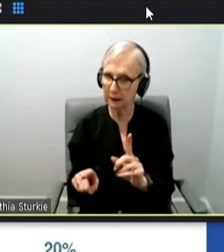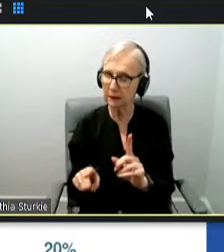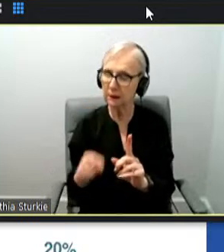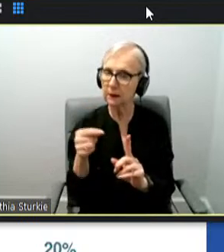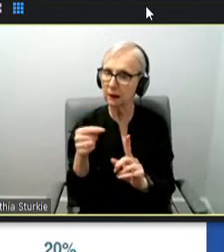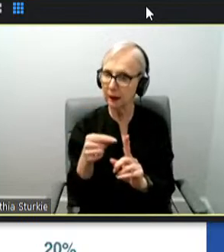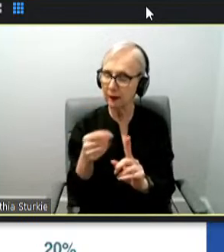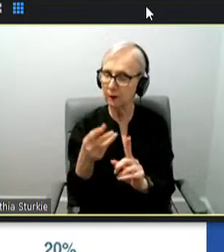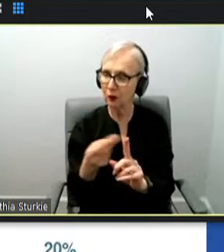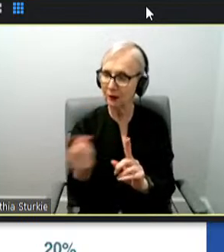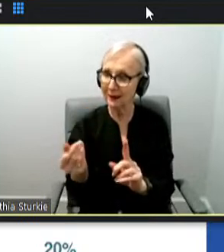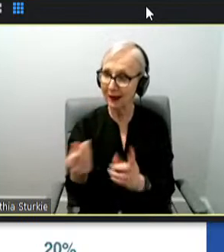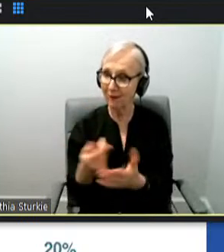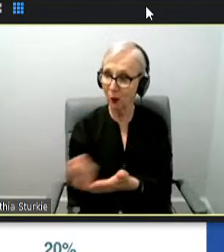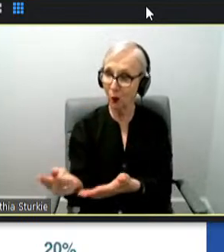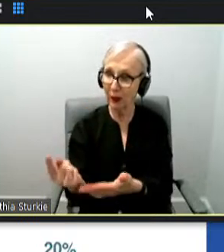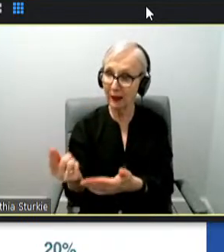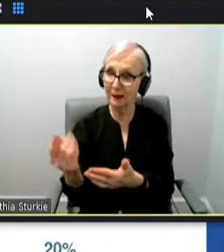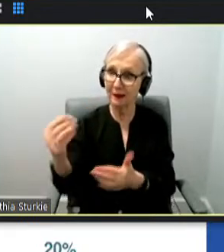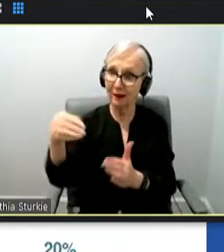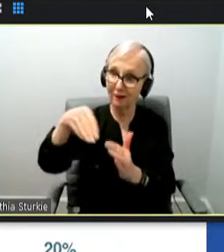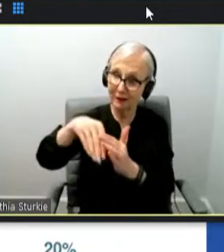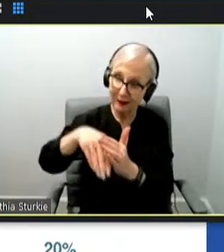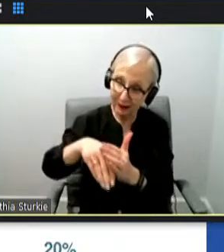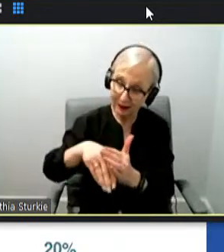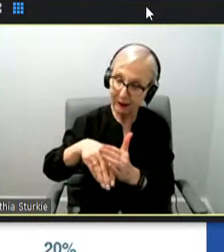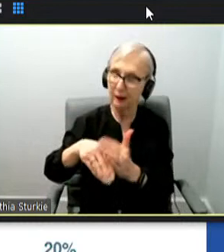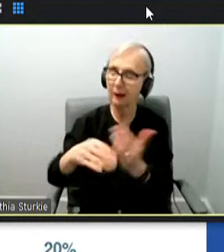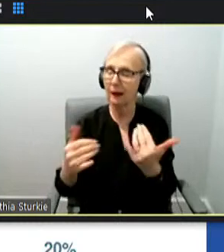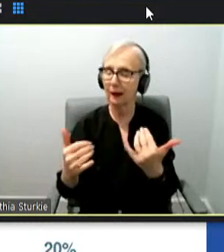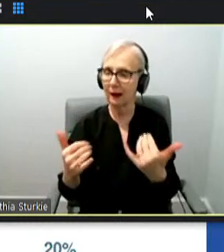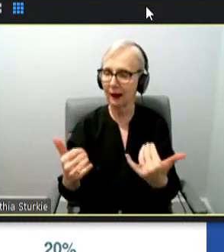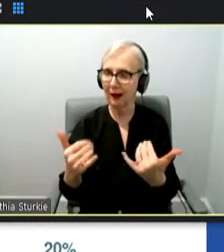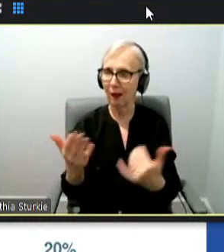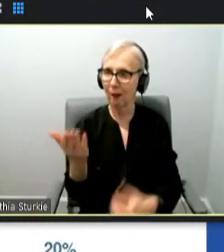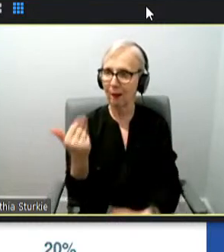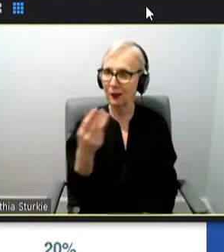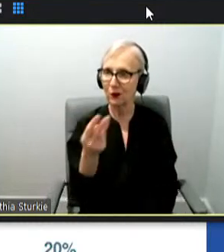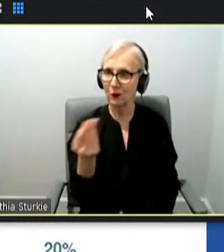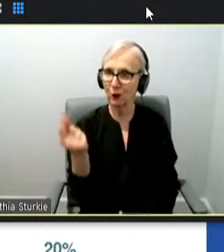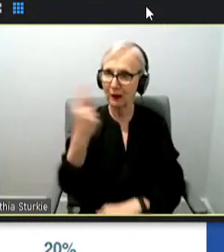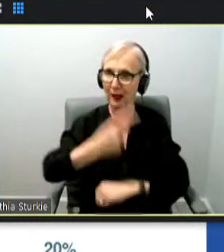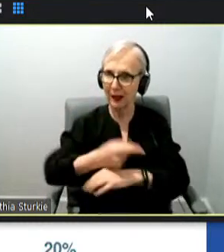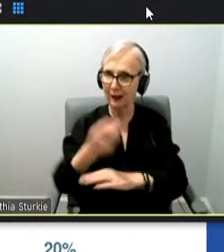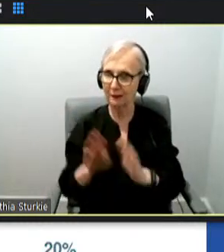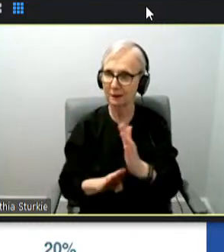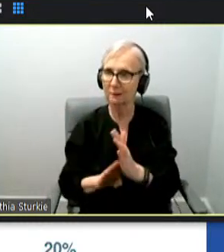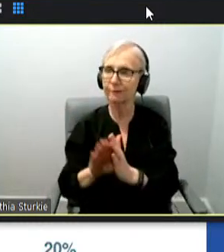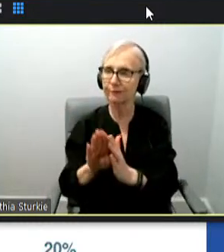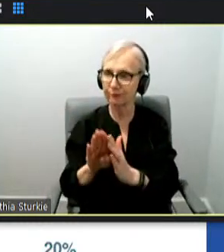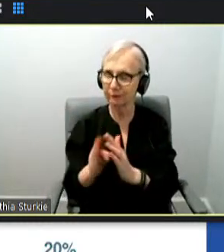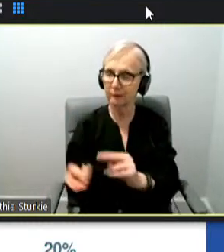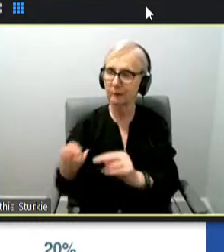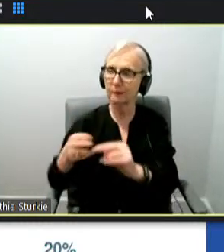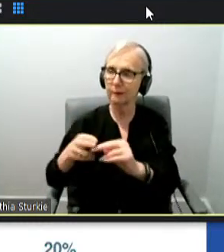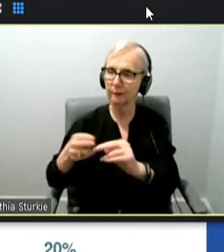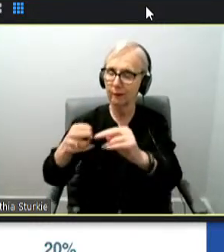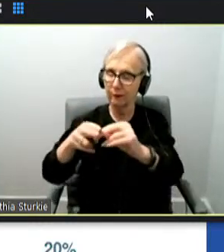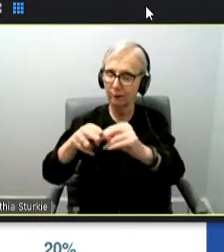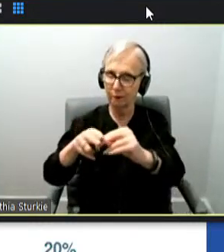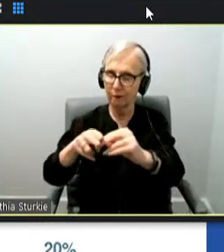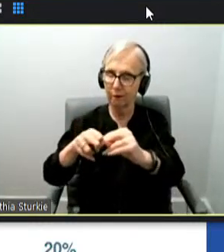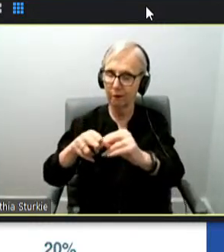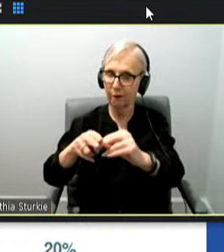of decreasing percent positivity in the state for the last few days now, we are unfortunately seeing an increasing percent positivity